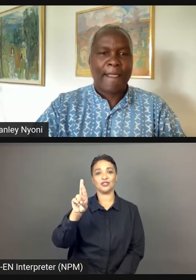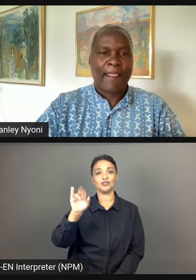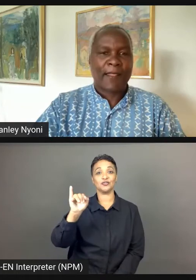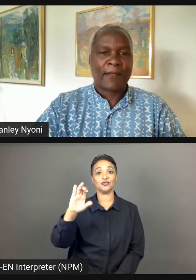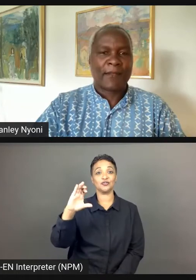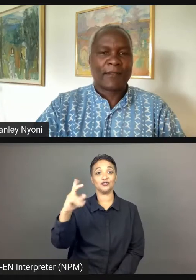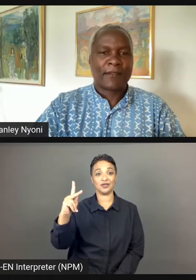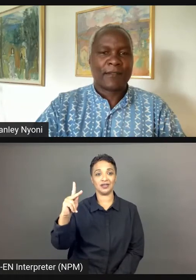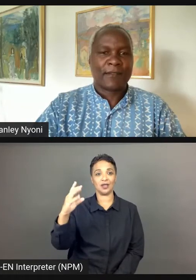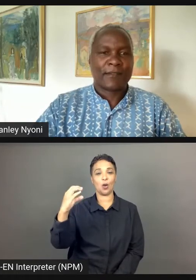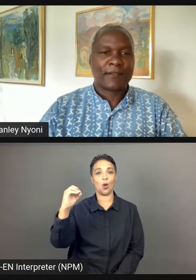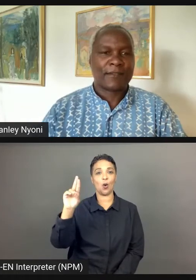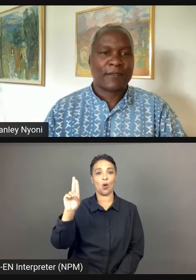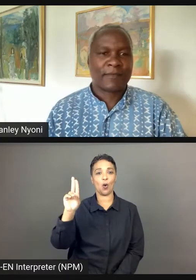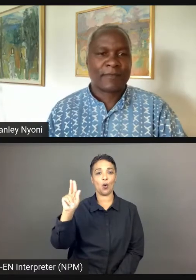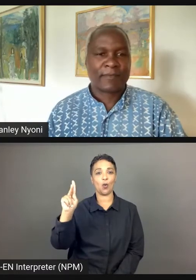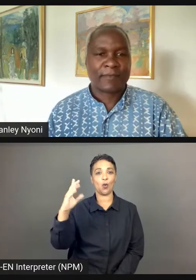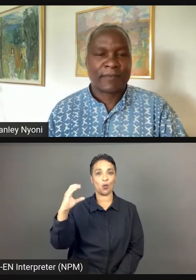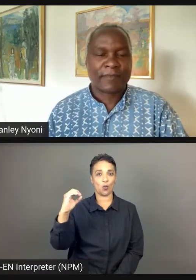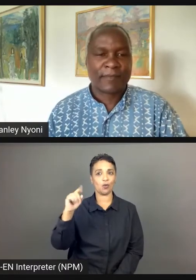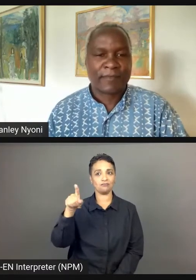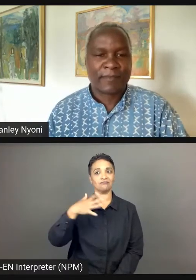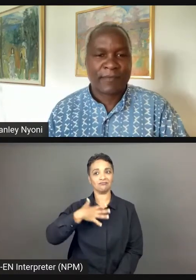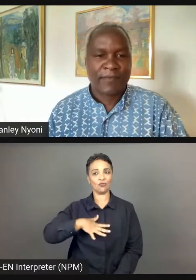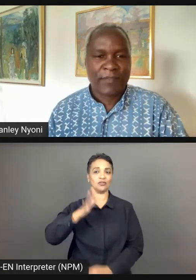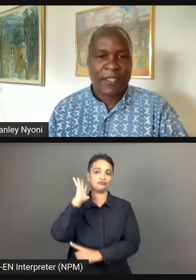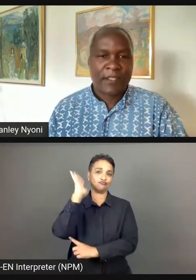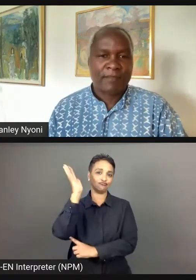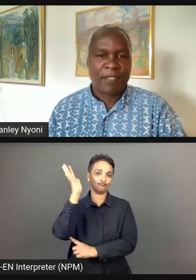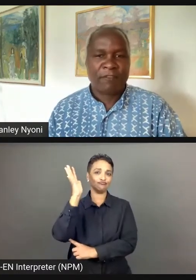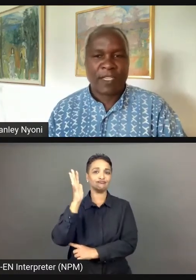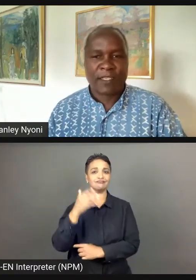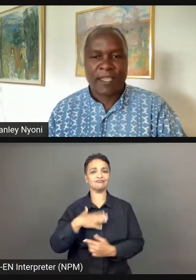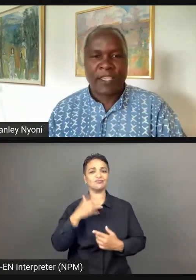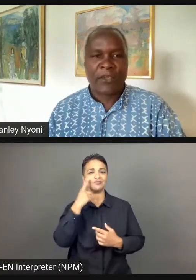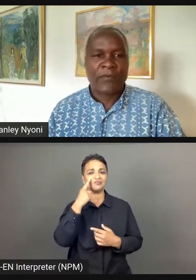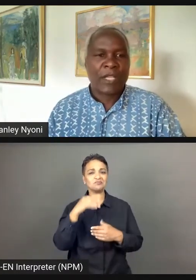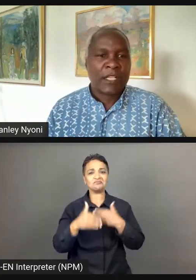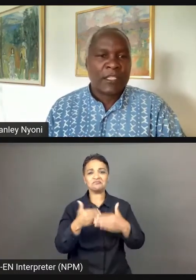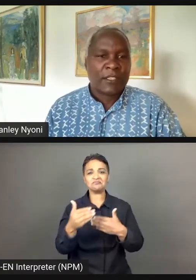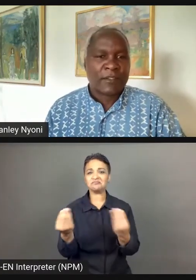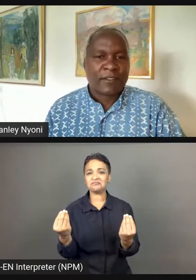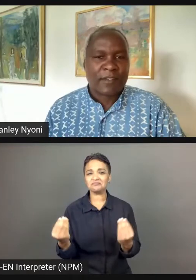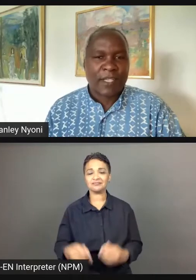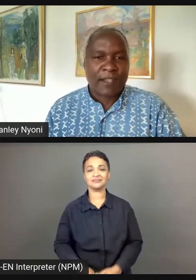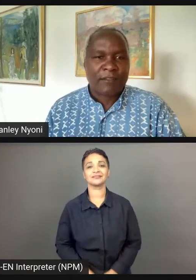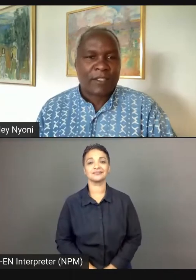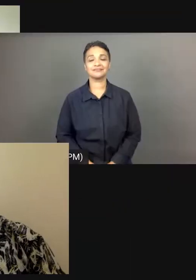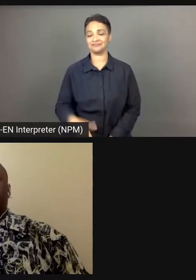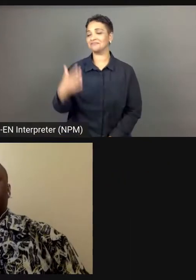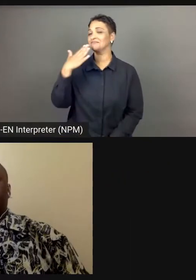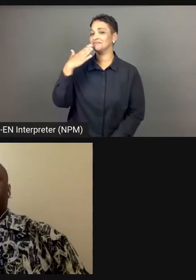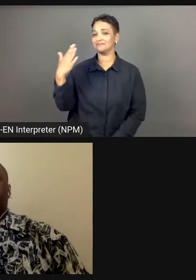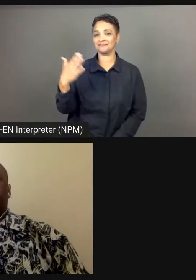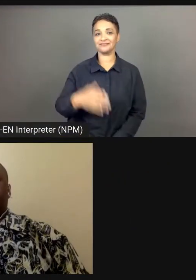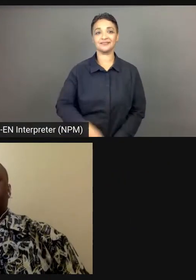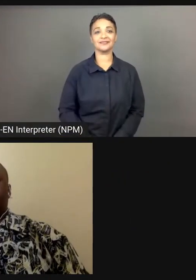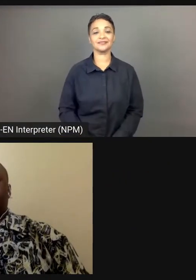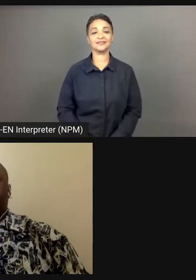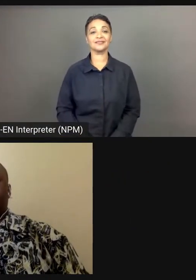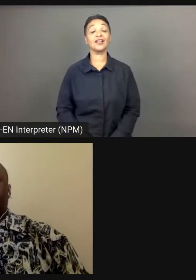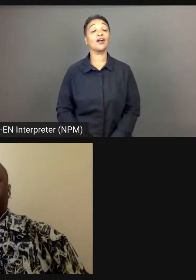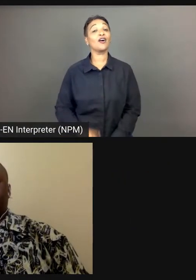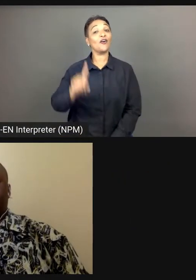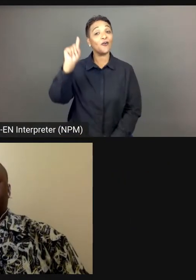quick introduction, and then we'll be moving on to our next panelist as well. Perfect. Thank you. Okay, thank you. Yeah. First, I would like to